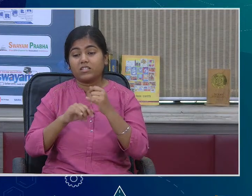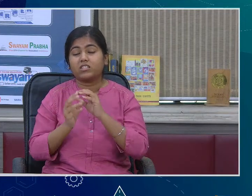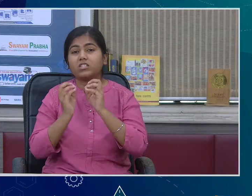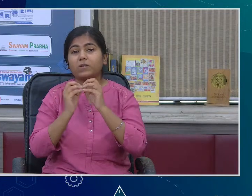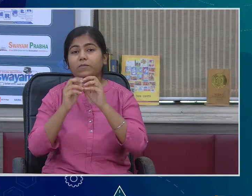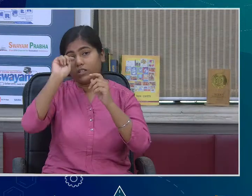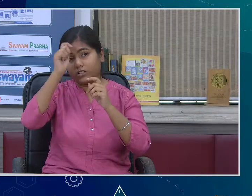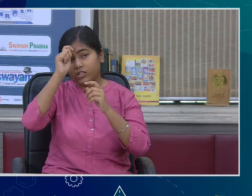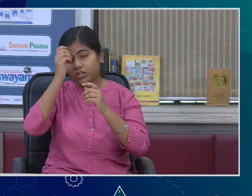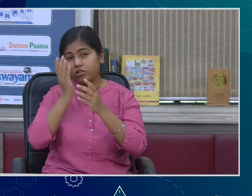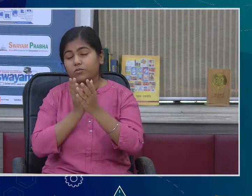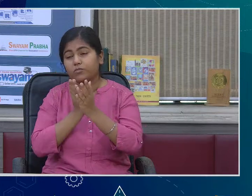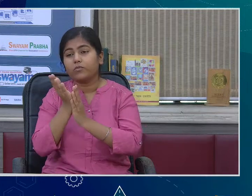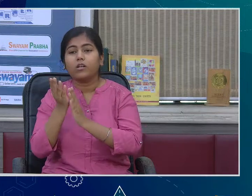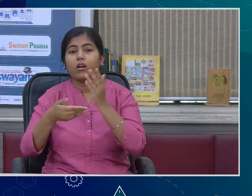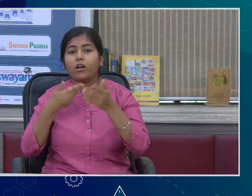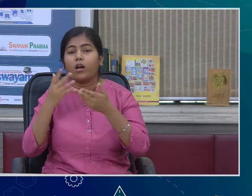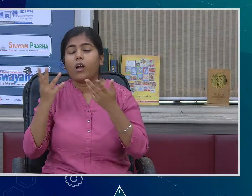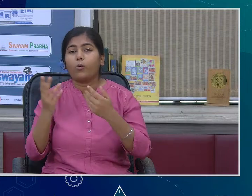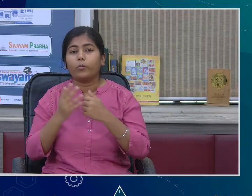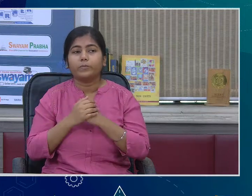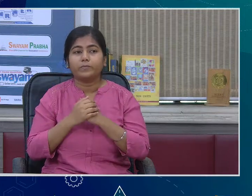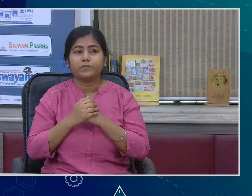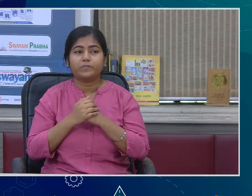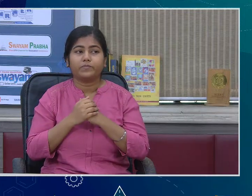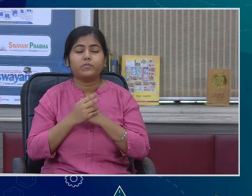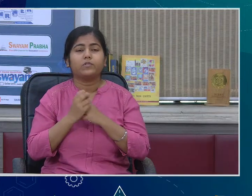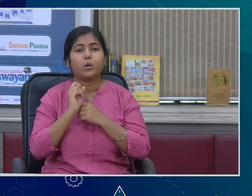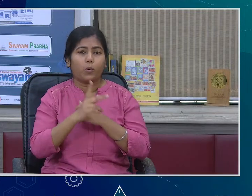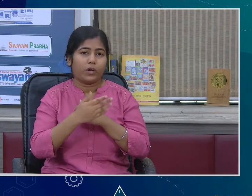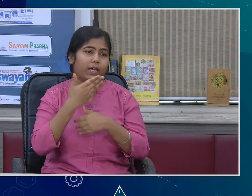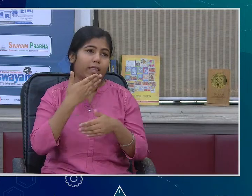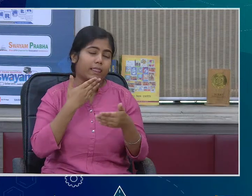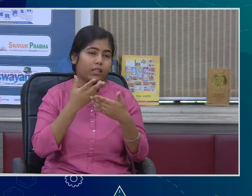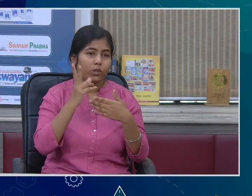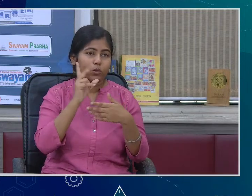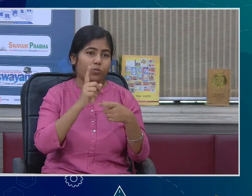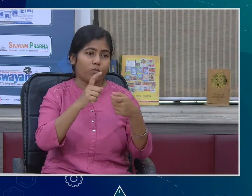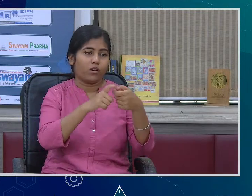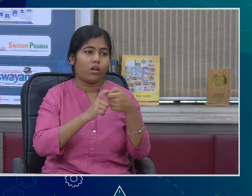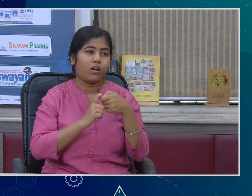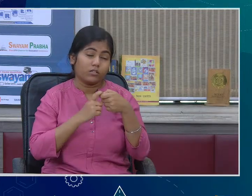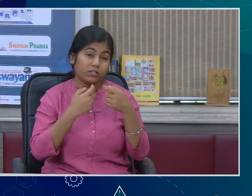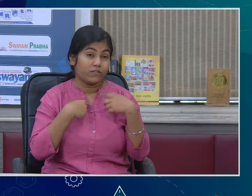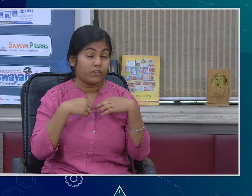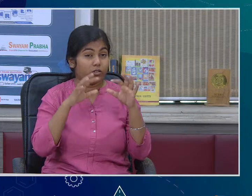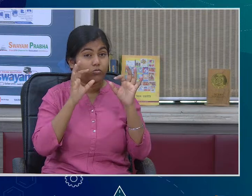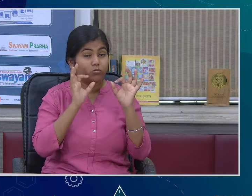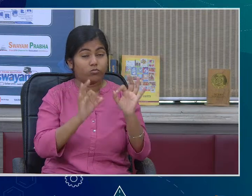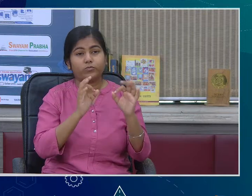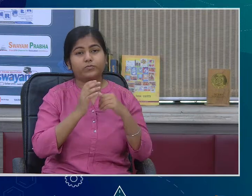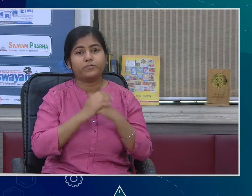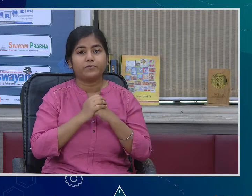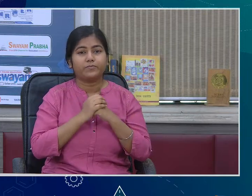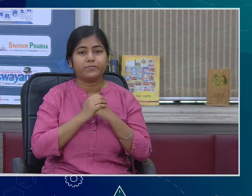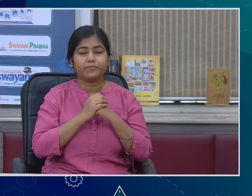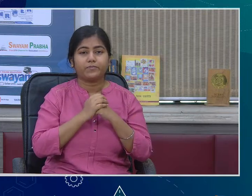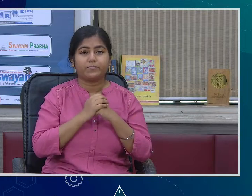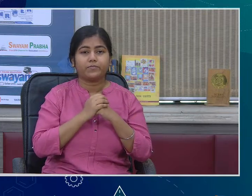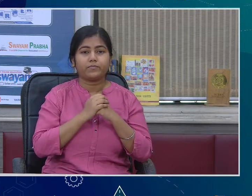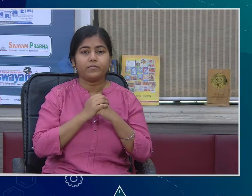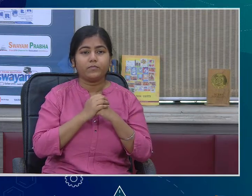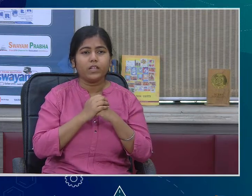English? Okay. Thank you for asking again, Tanvi. It's a very pertinent question. Actually, for